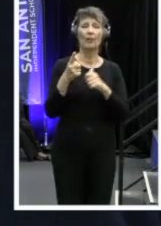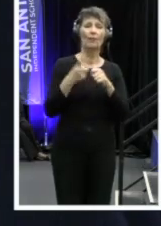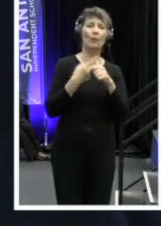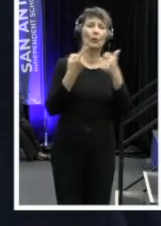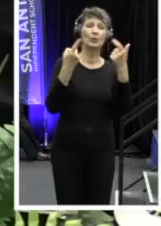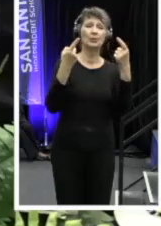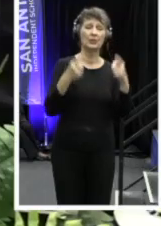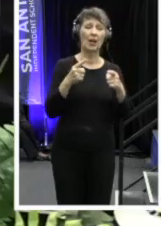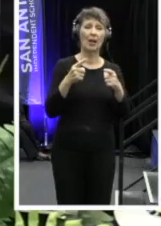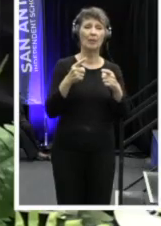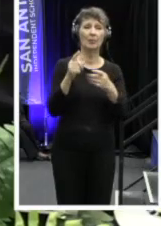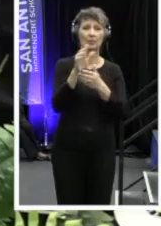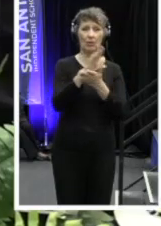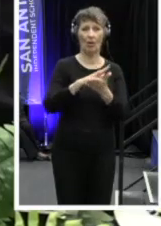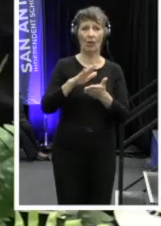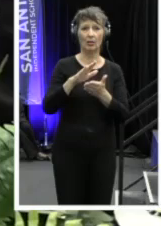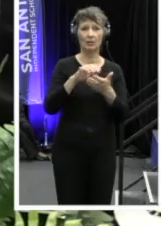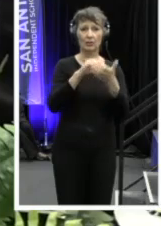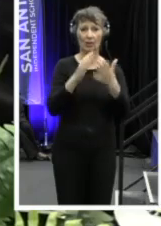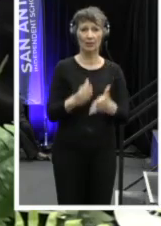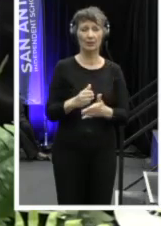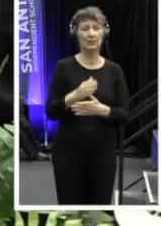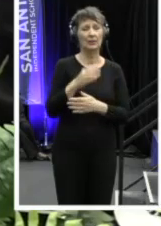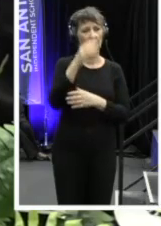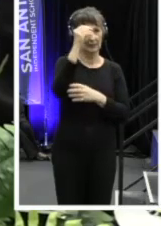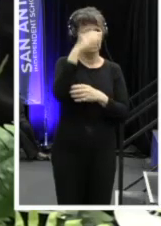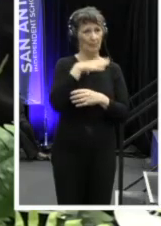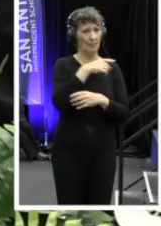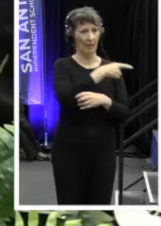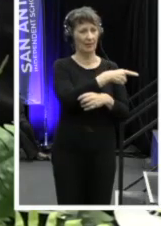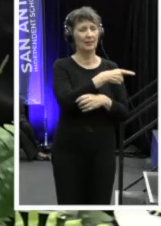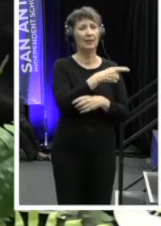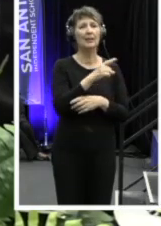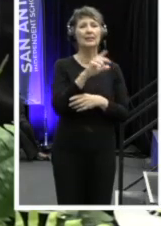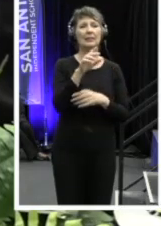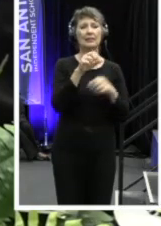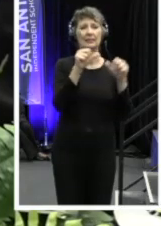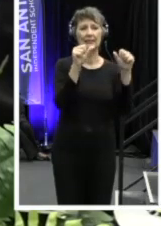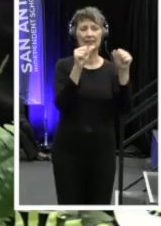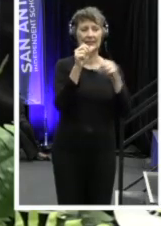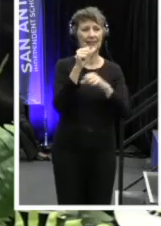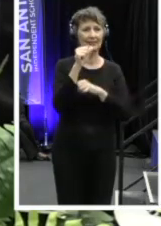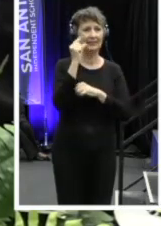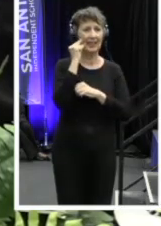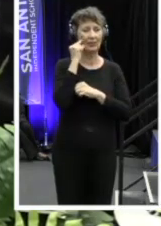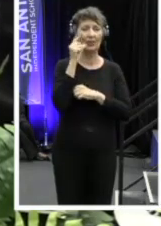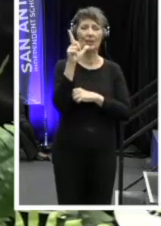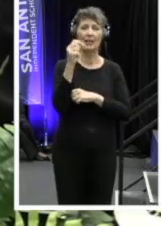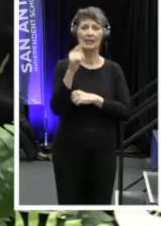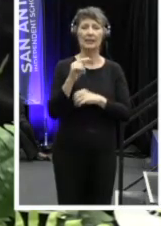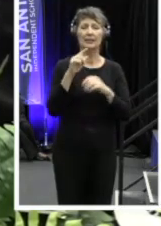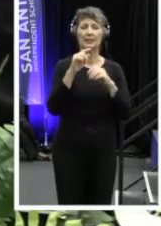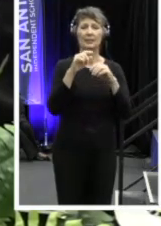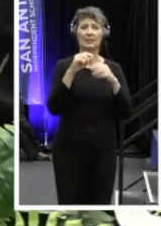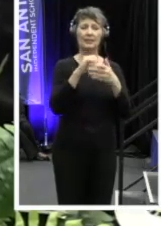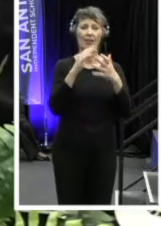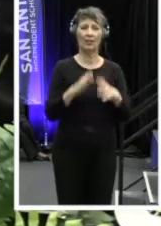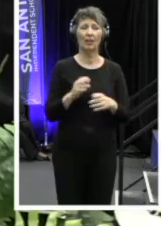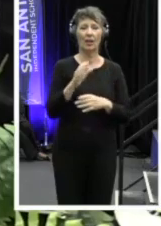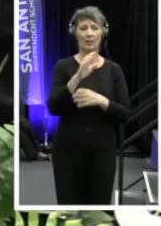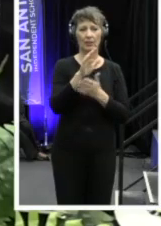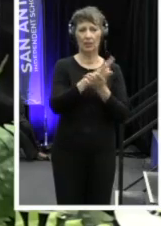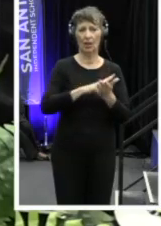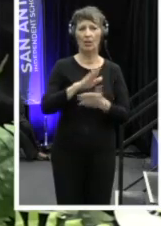first-generation college scholar. He is a San Antonio Area Foundation Legacy Scholar and College Board